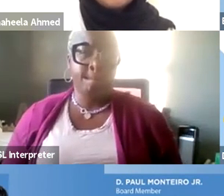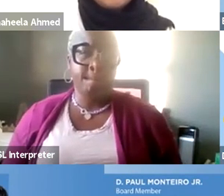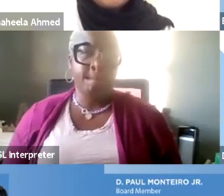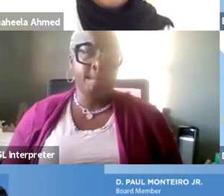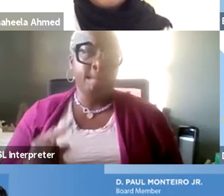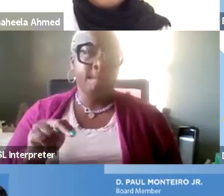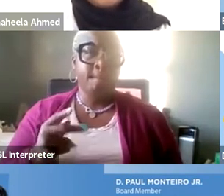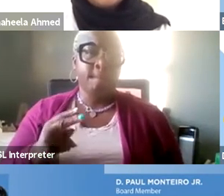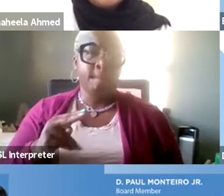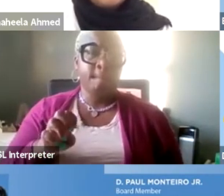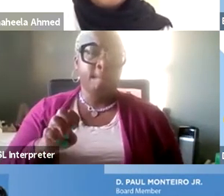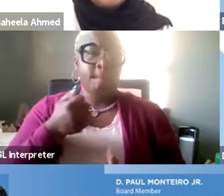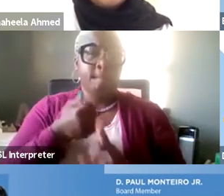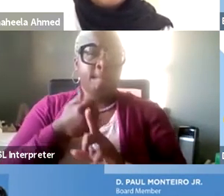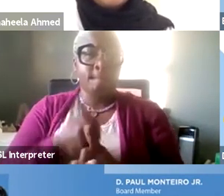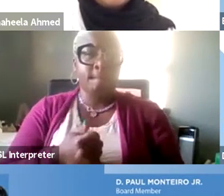Unmute yourself.